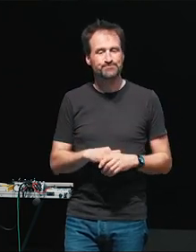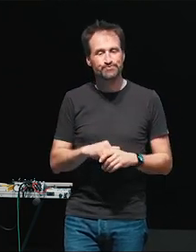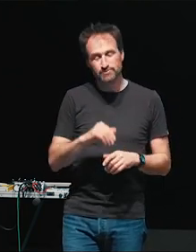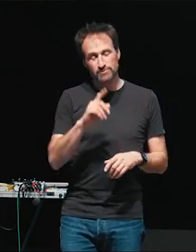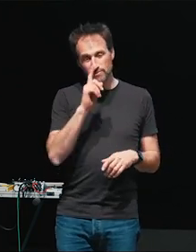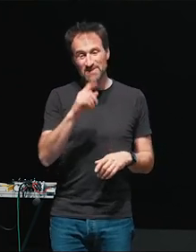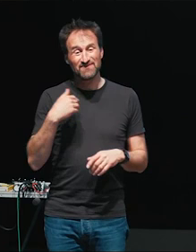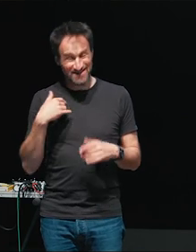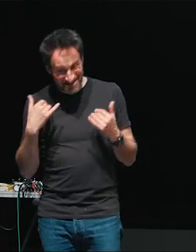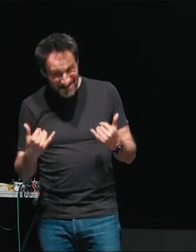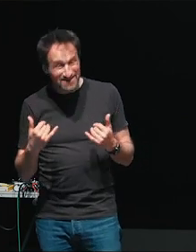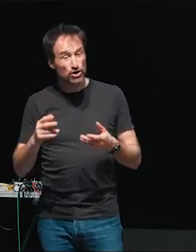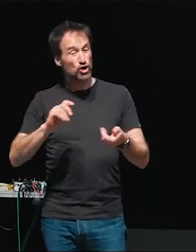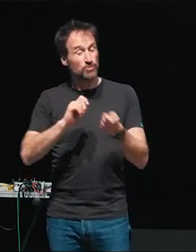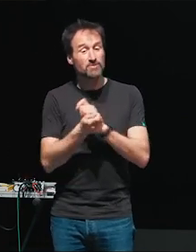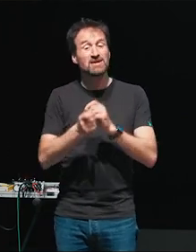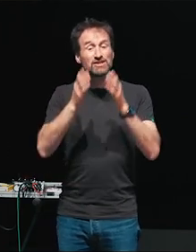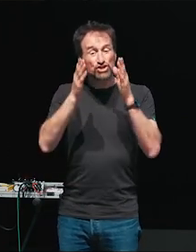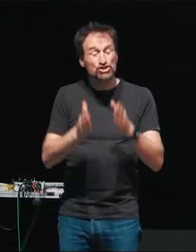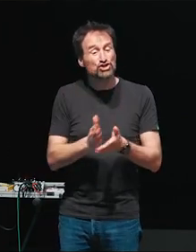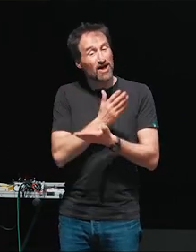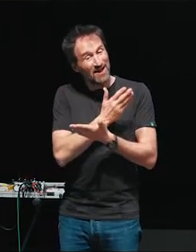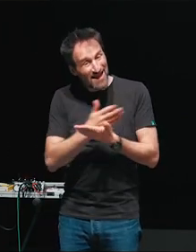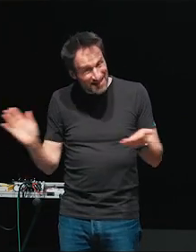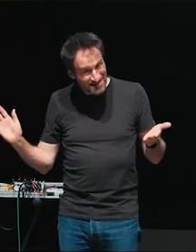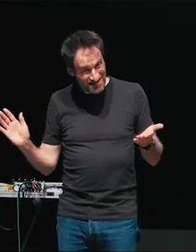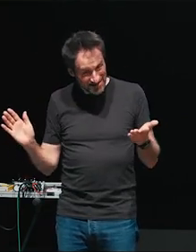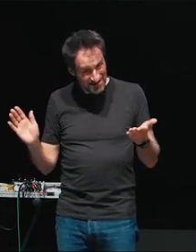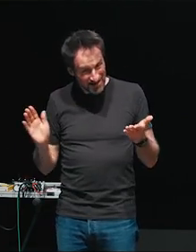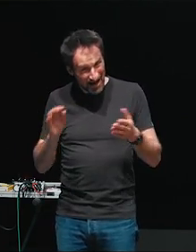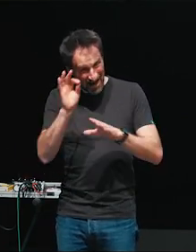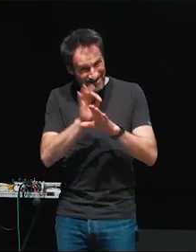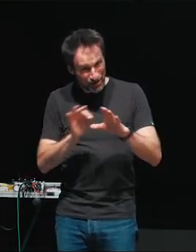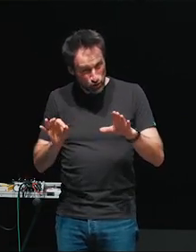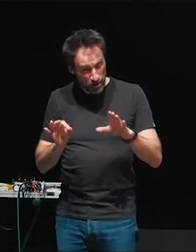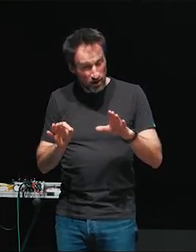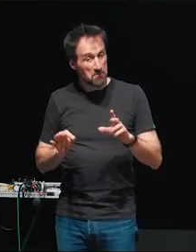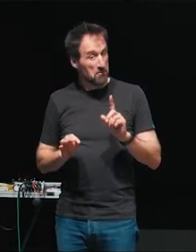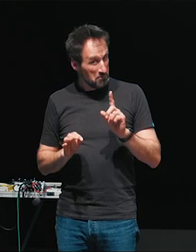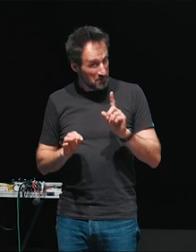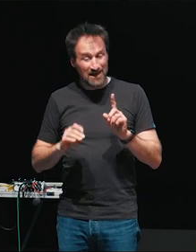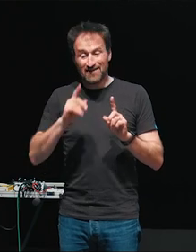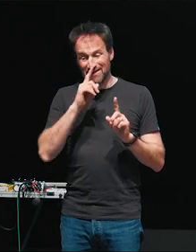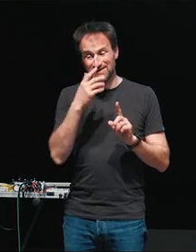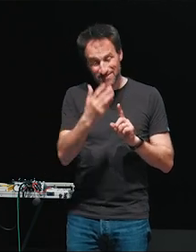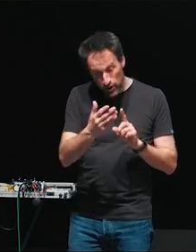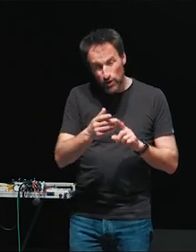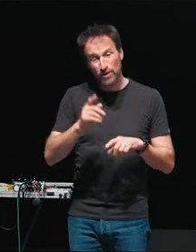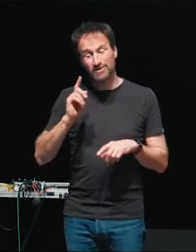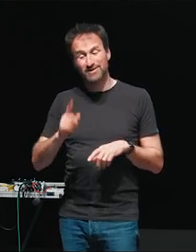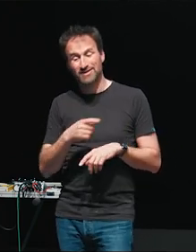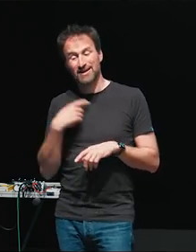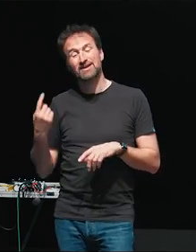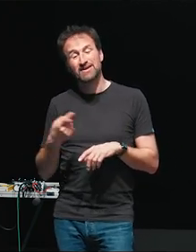a serverless architecture? In serverless, we further subdivide it. So if you think of the user as